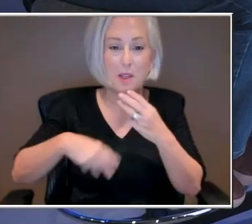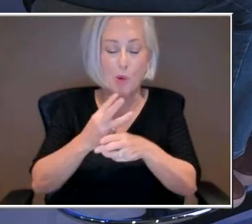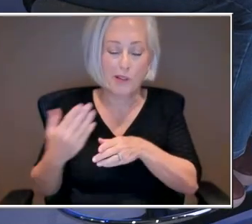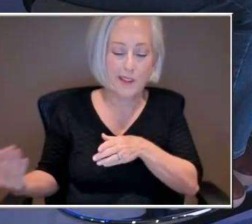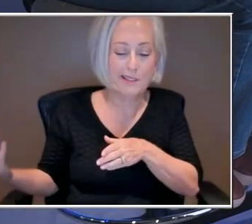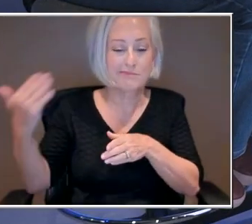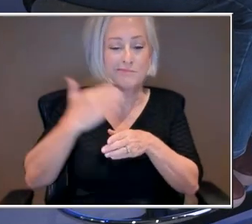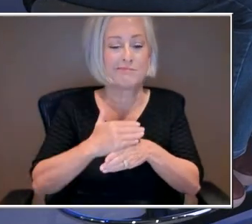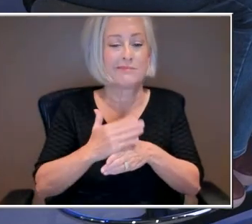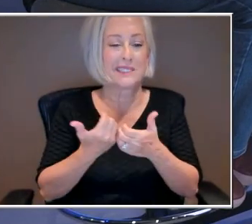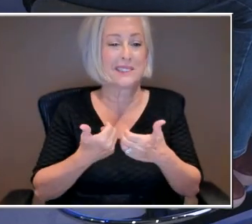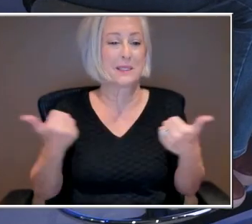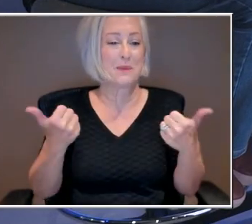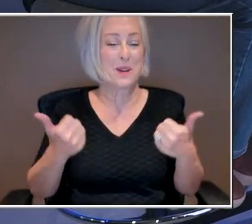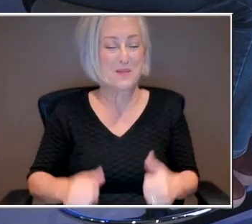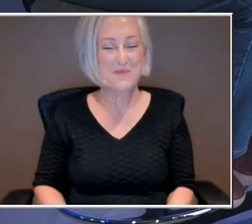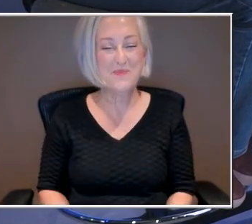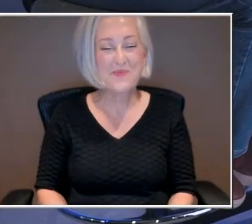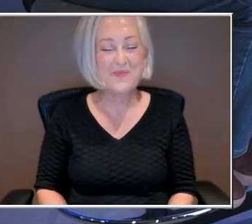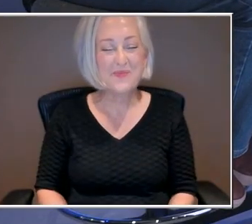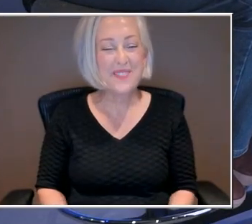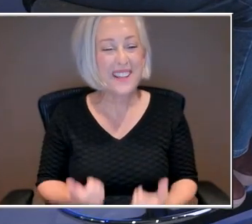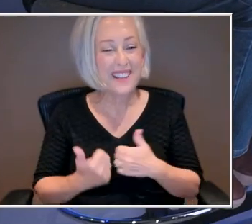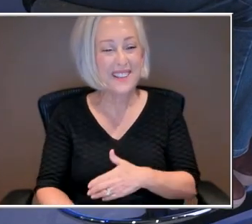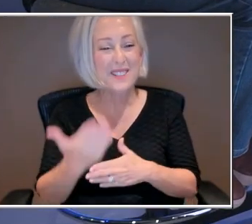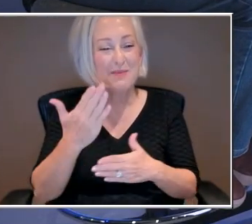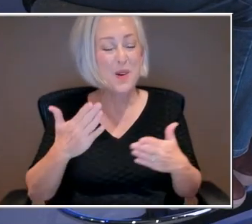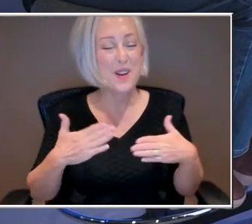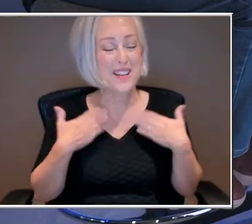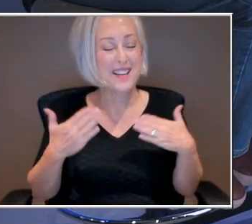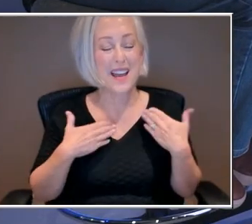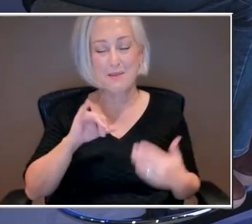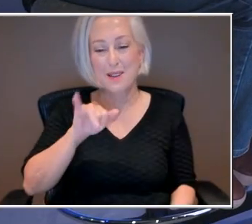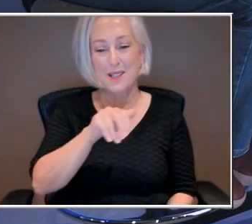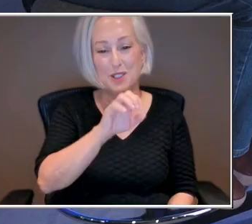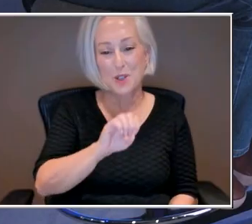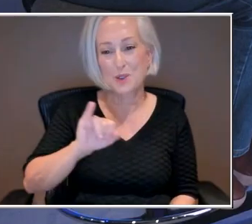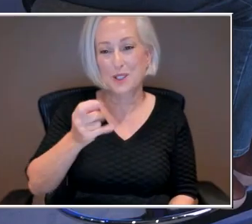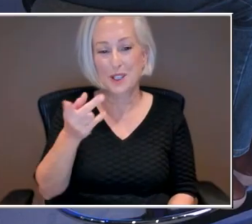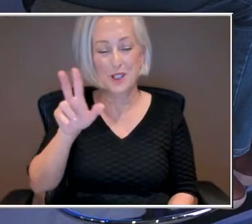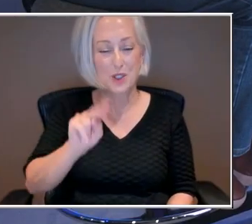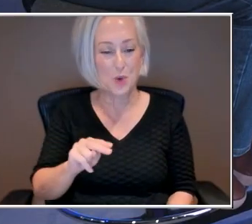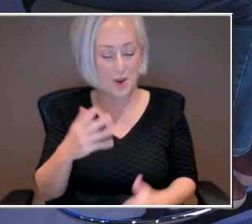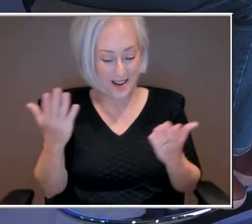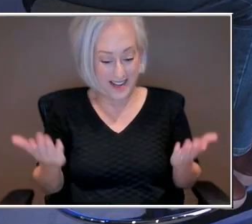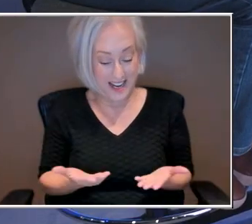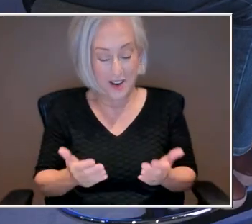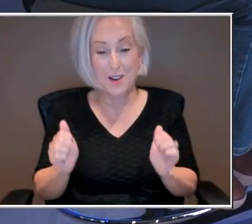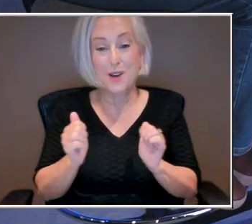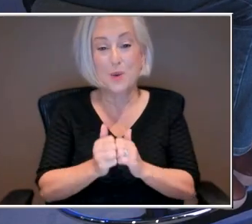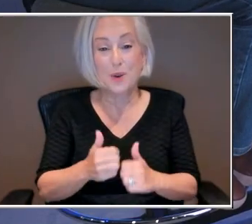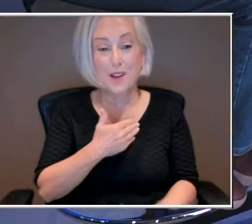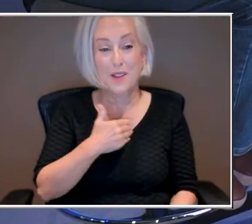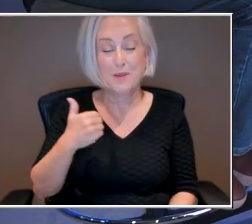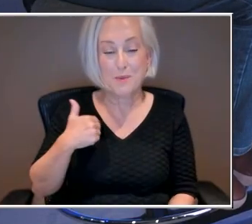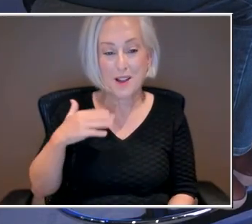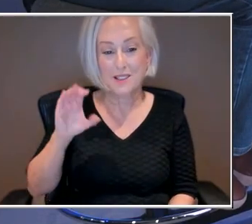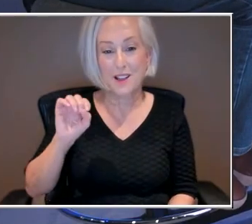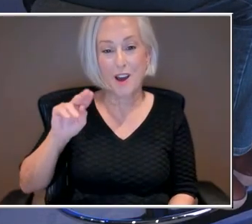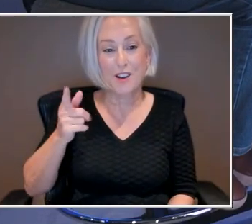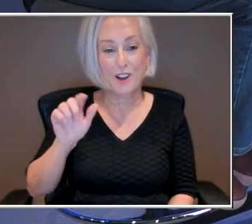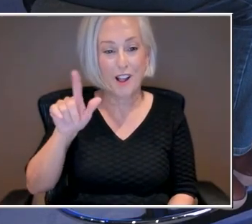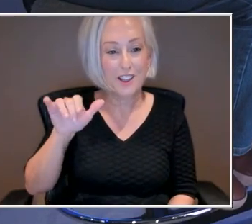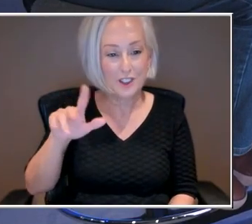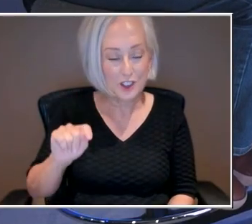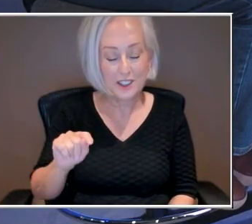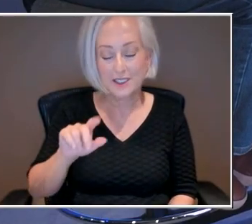Not a chance. Well, this morning we are so happy to have Josie and Jordan with us, along with breast surgical oncologist Dr. Kelsey Larson and